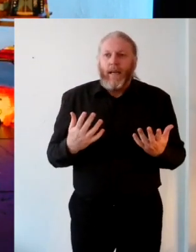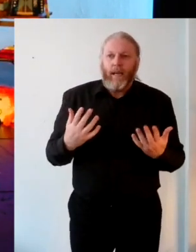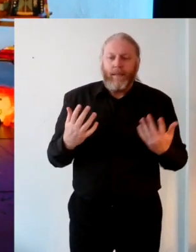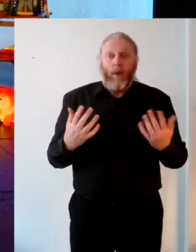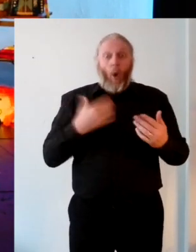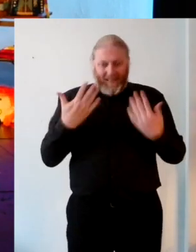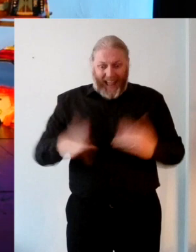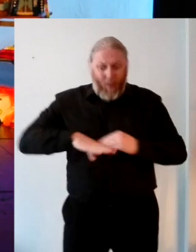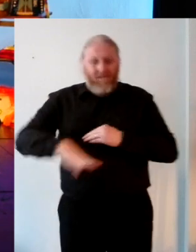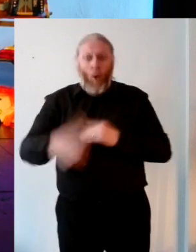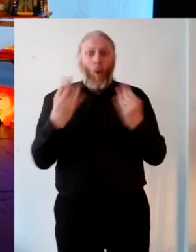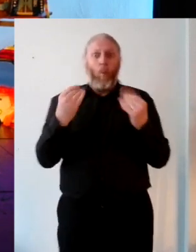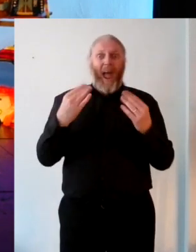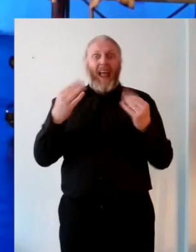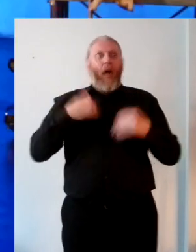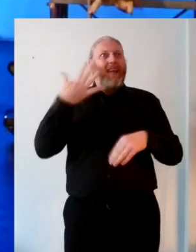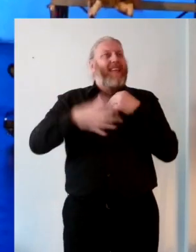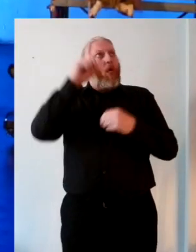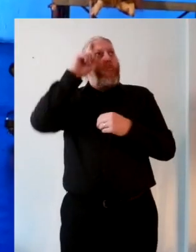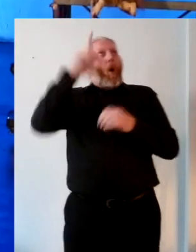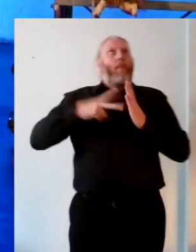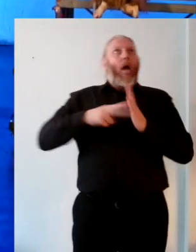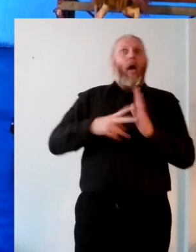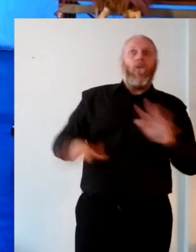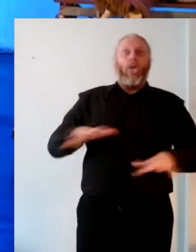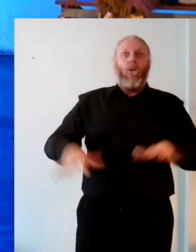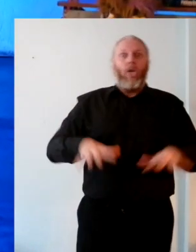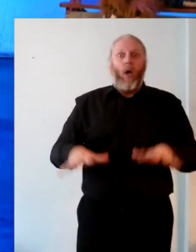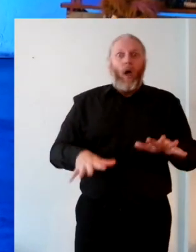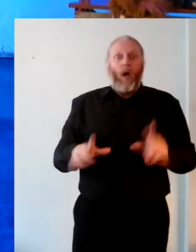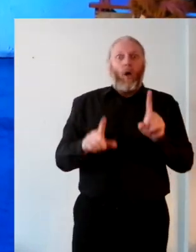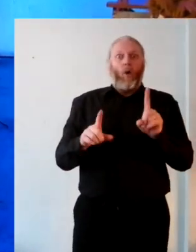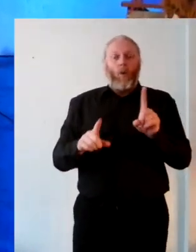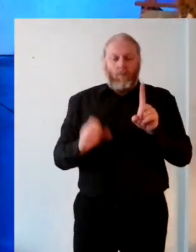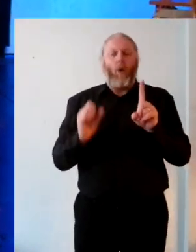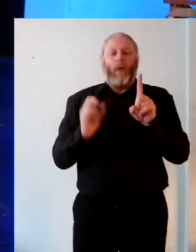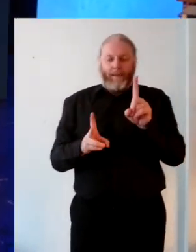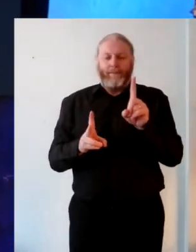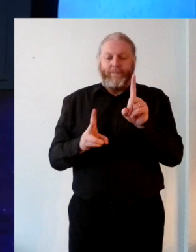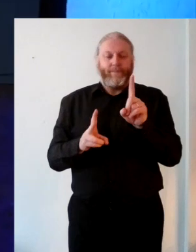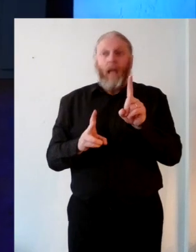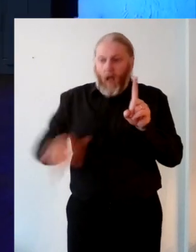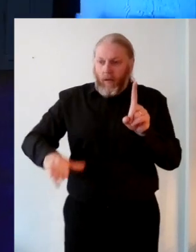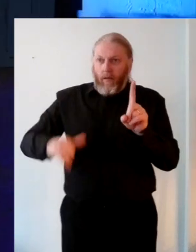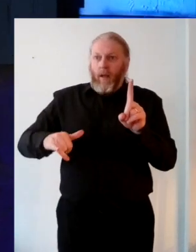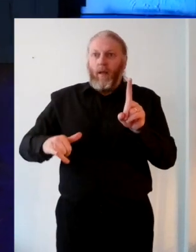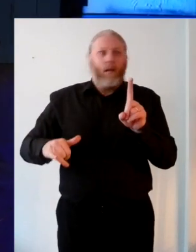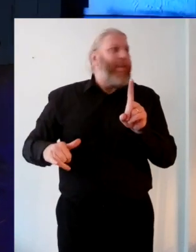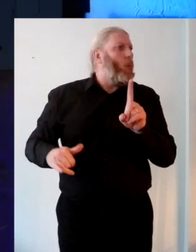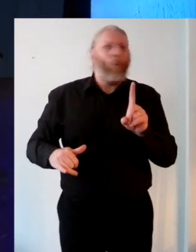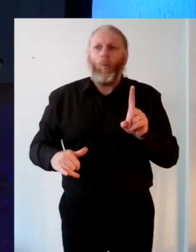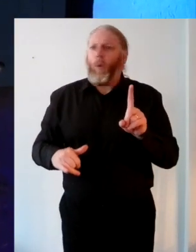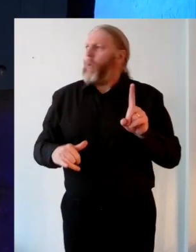Well, the floor's got slippy now. I didn't think that through, did I? Okay. Hello? Hello?